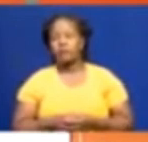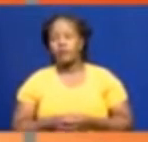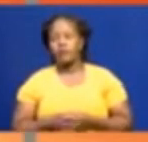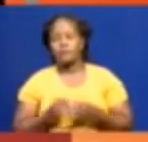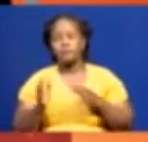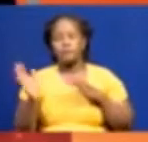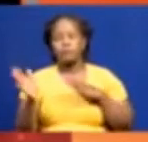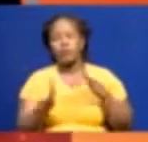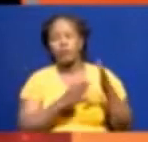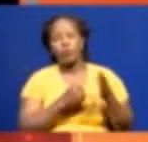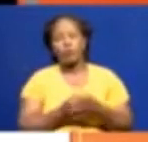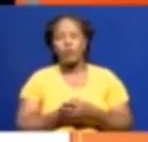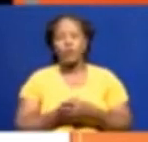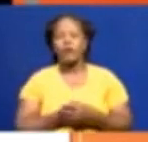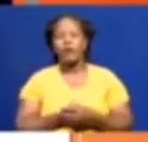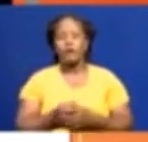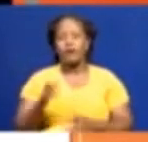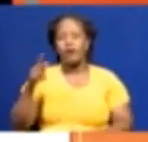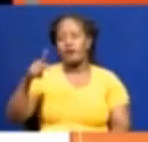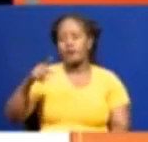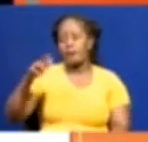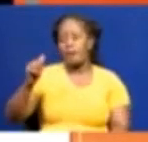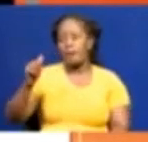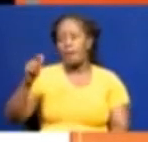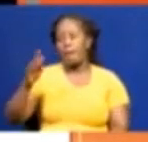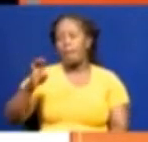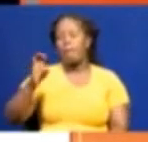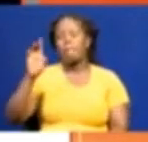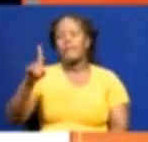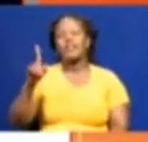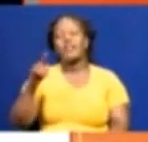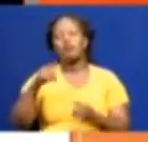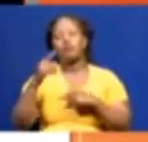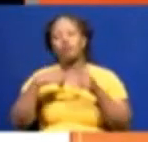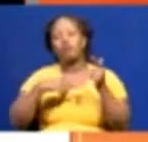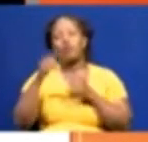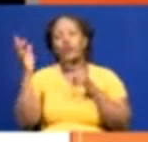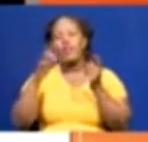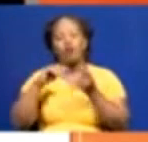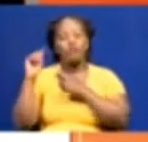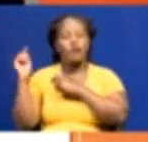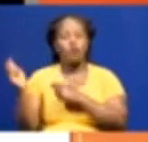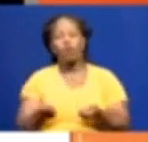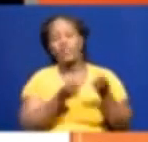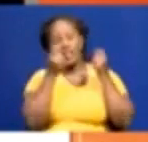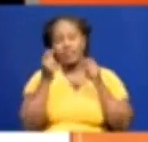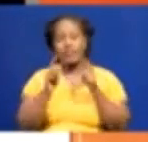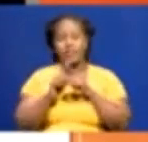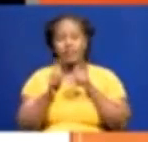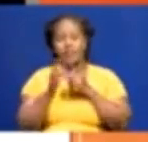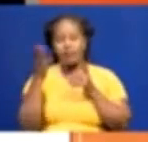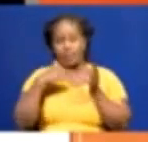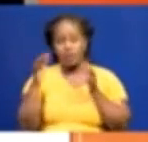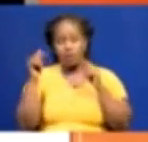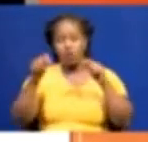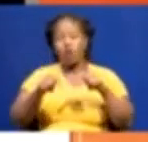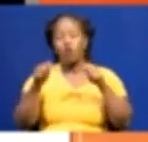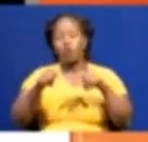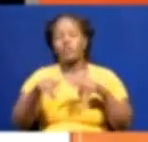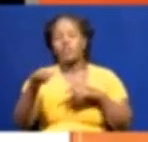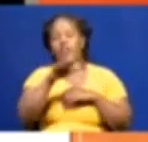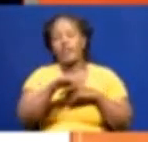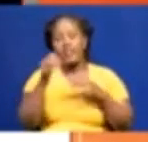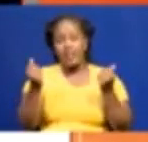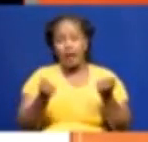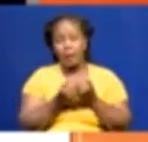And to golf now, where Krish Patel emerged the overall winner as the curtains came down on the inaugural Kalmar Open Golf Tournament